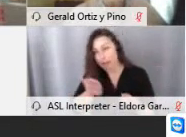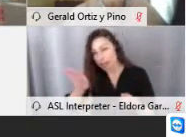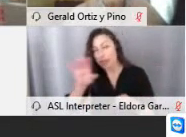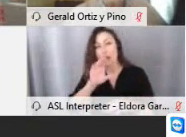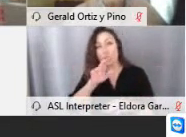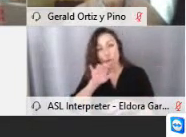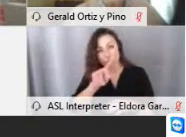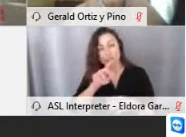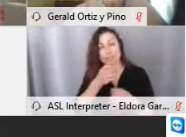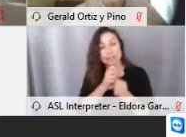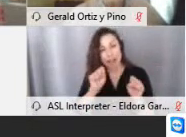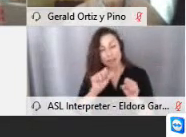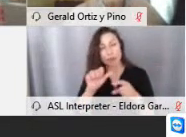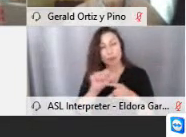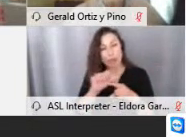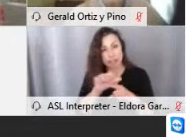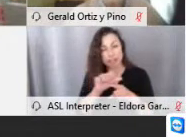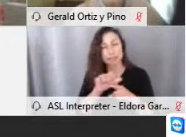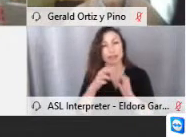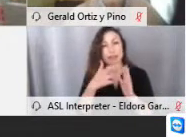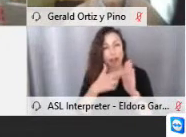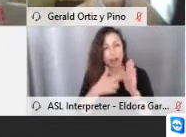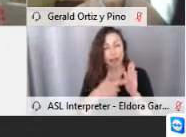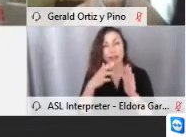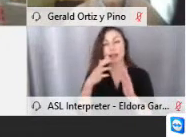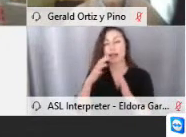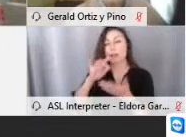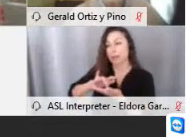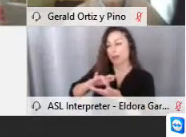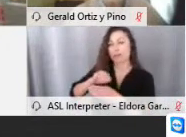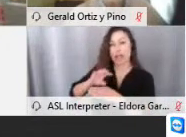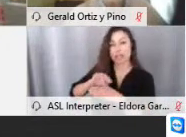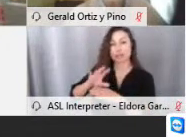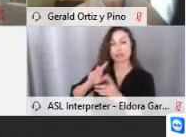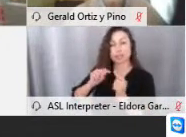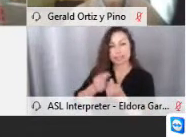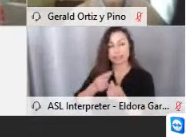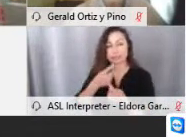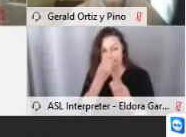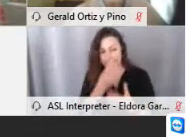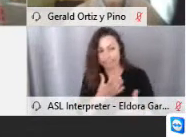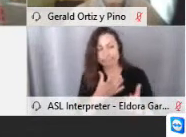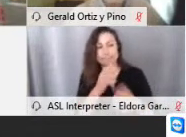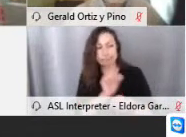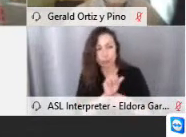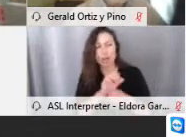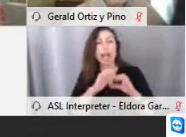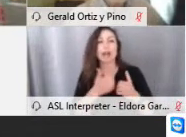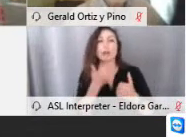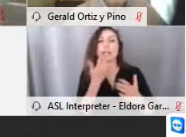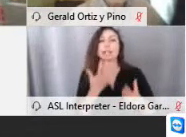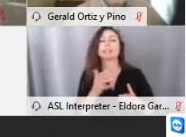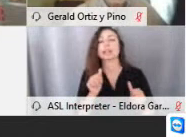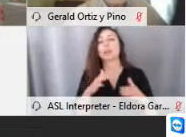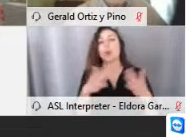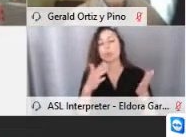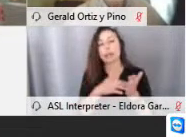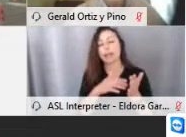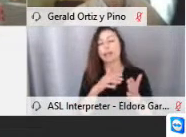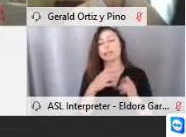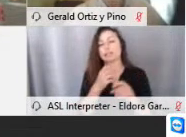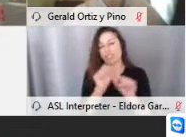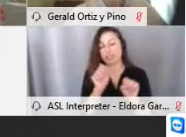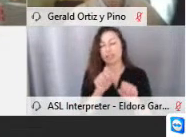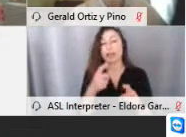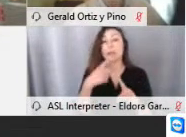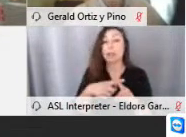practice guidelines. The medical advisory team did all that work to say how dentists could reopen safely. Same with hospitals, a